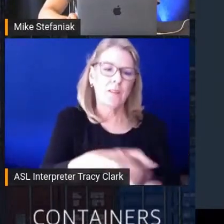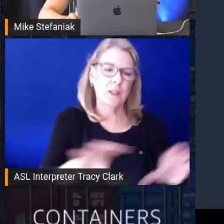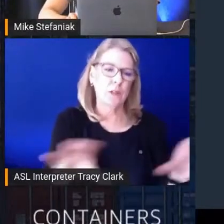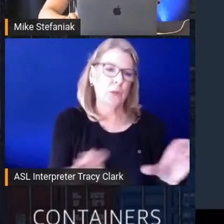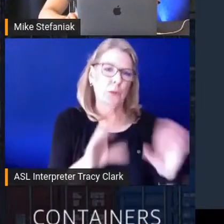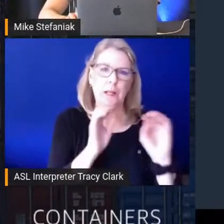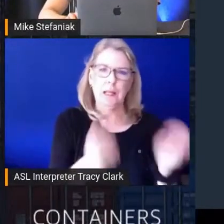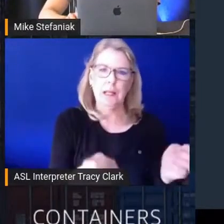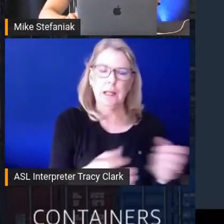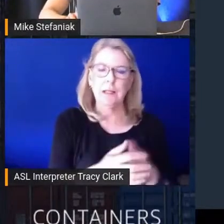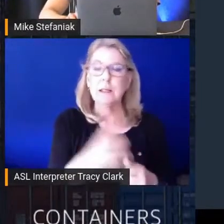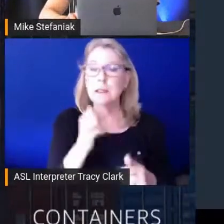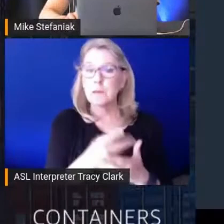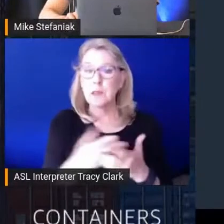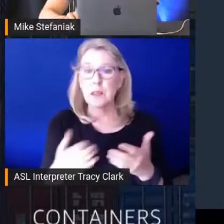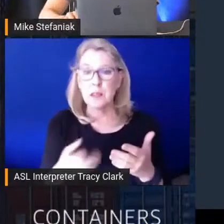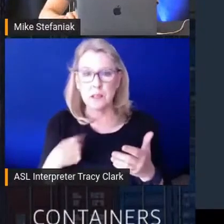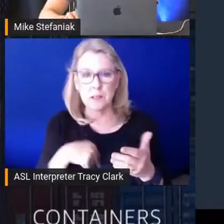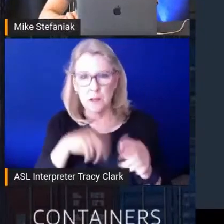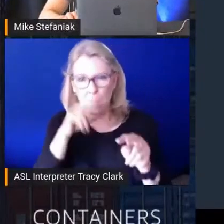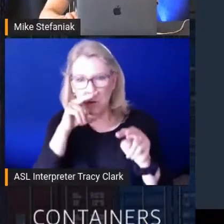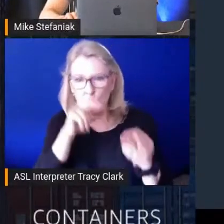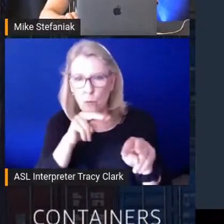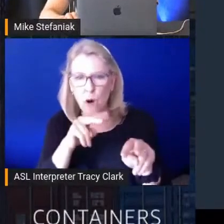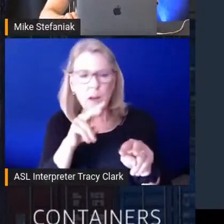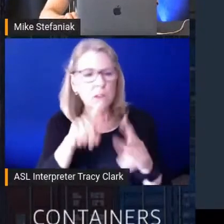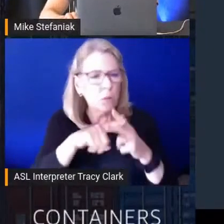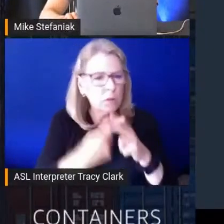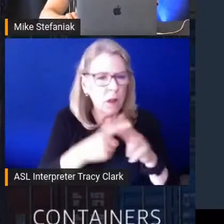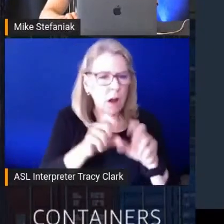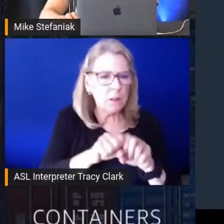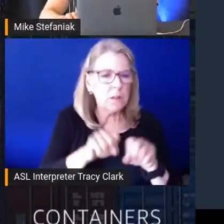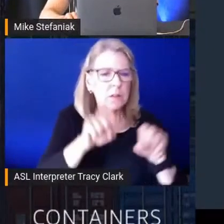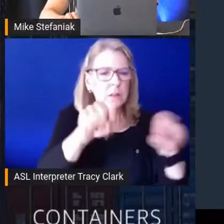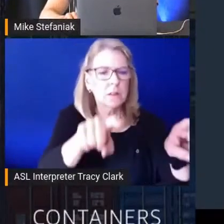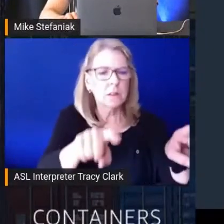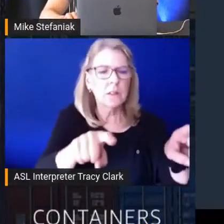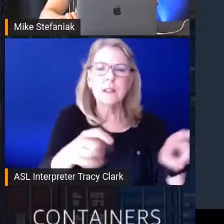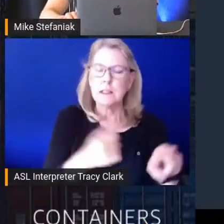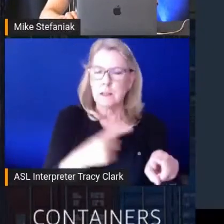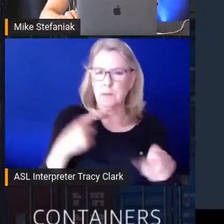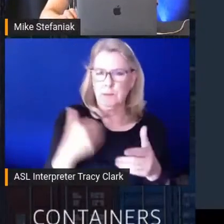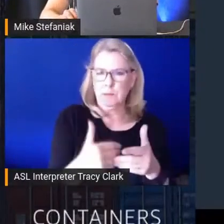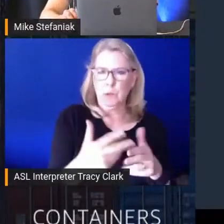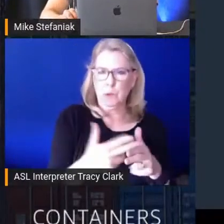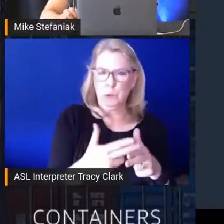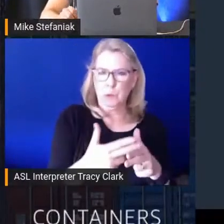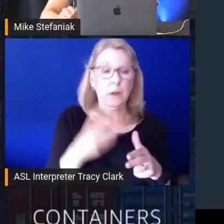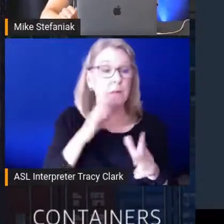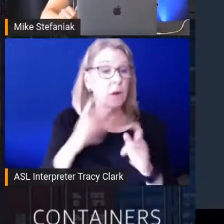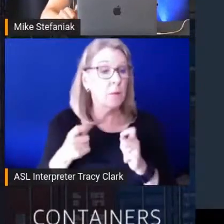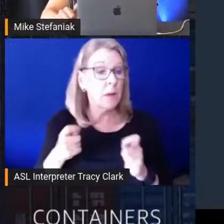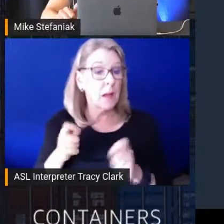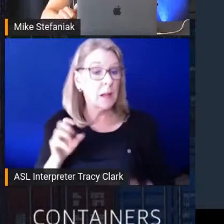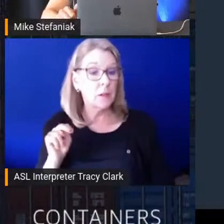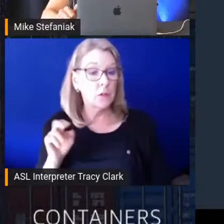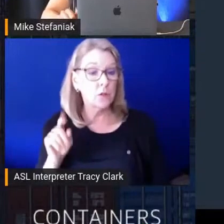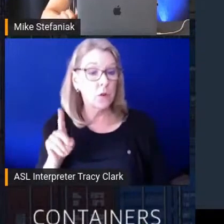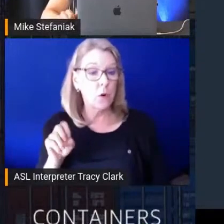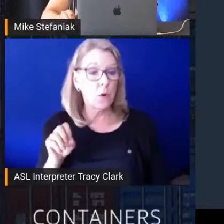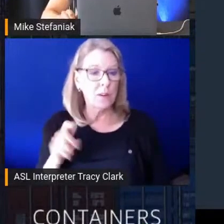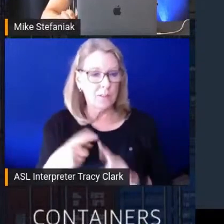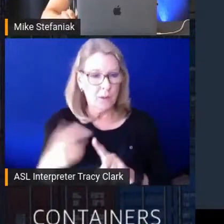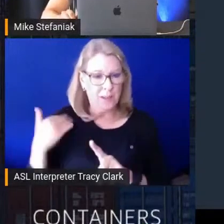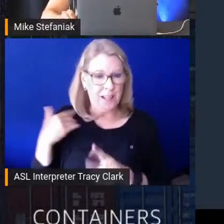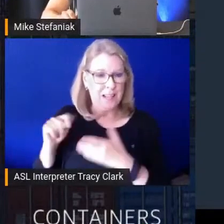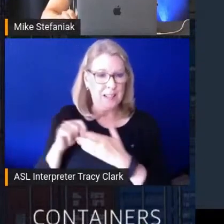So some of the things we've launched, some of the things coming soon. On the managed node groups side, since the last time we talked, we launched support for taints and